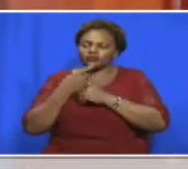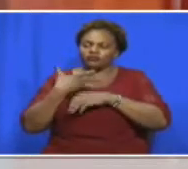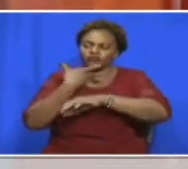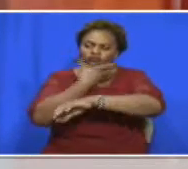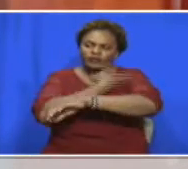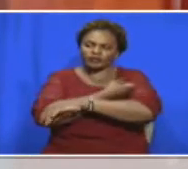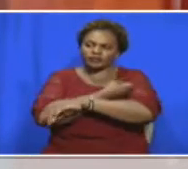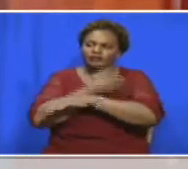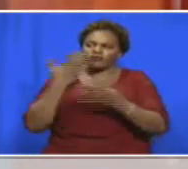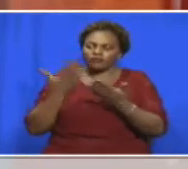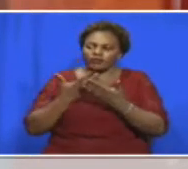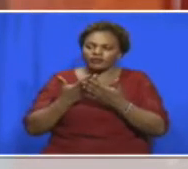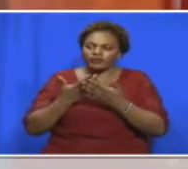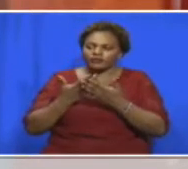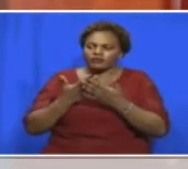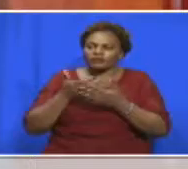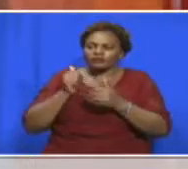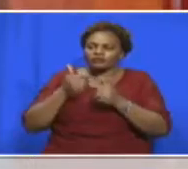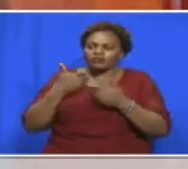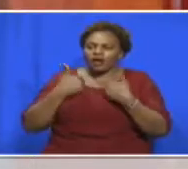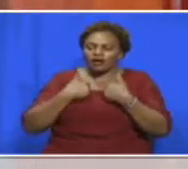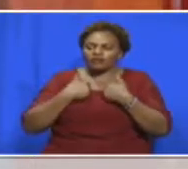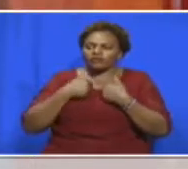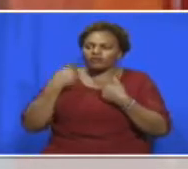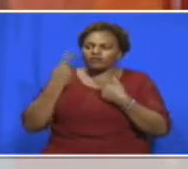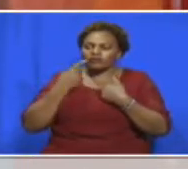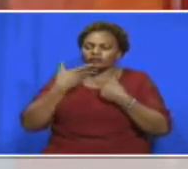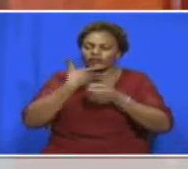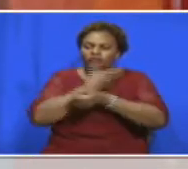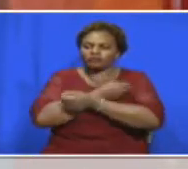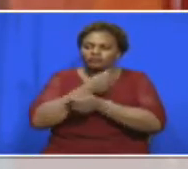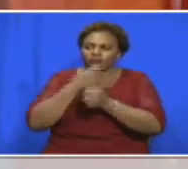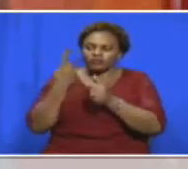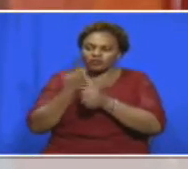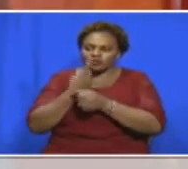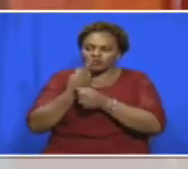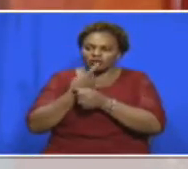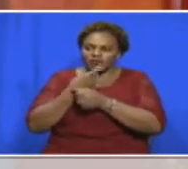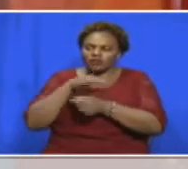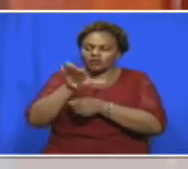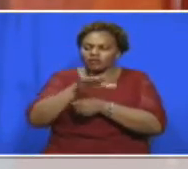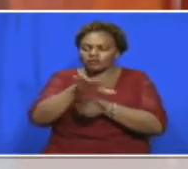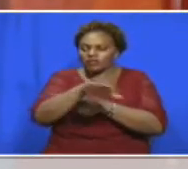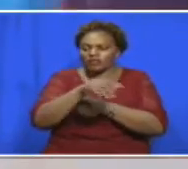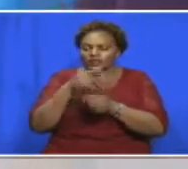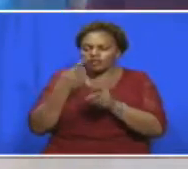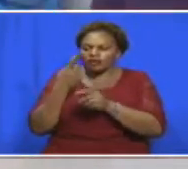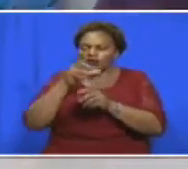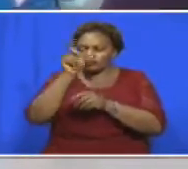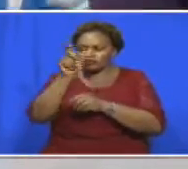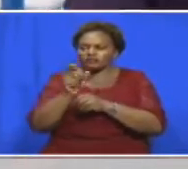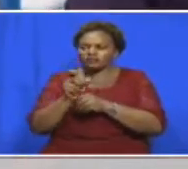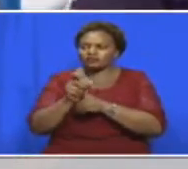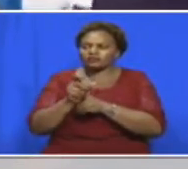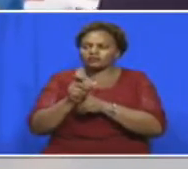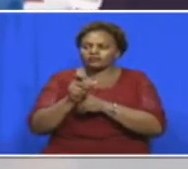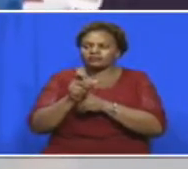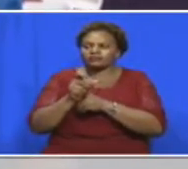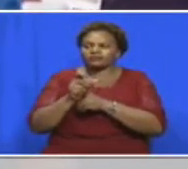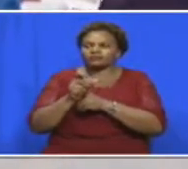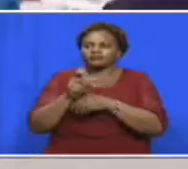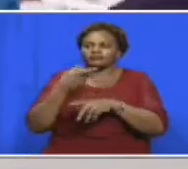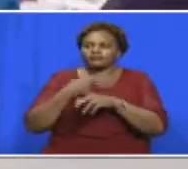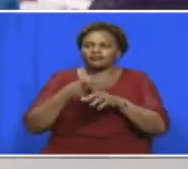vaccination, where the vaccines that you have, you only go and vaccinate people in those hotspots region. Mbinu nyingine ya